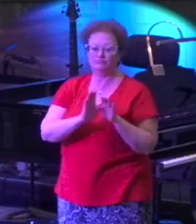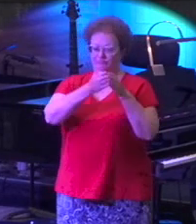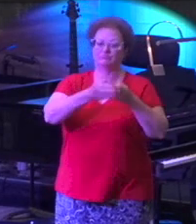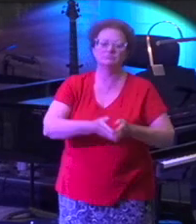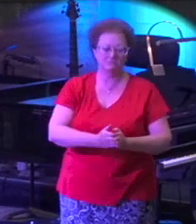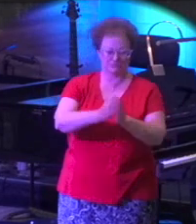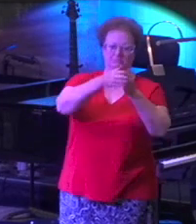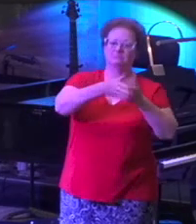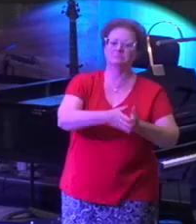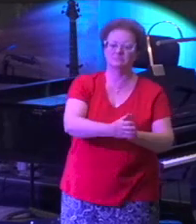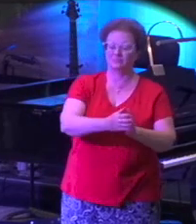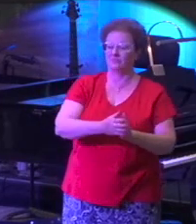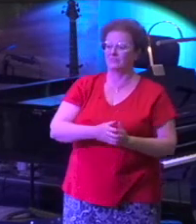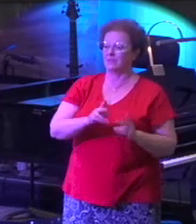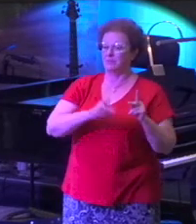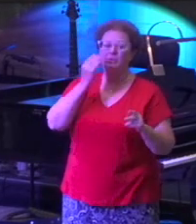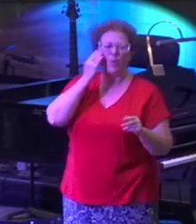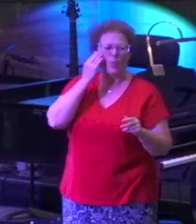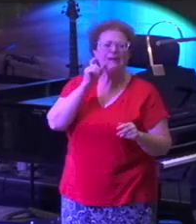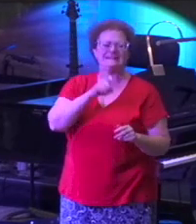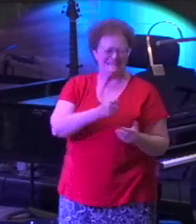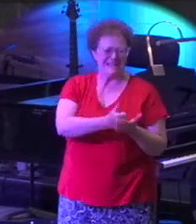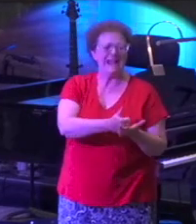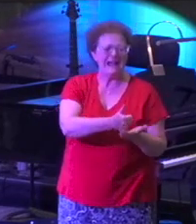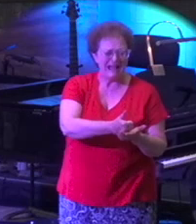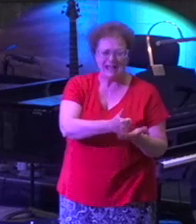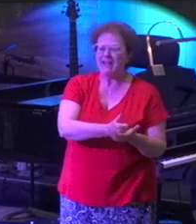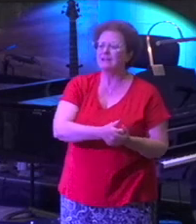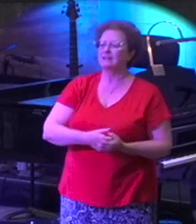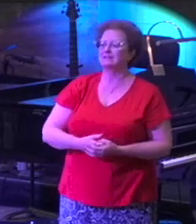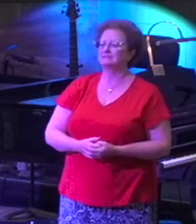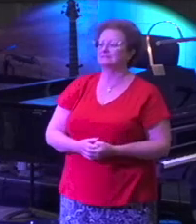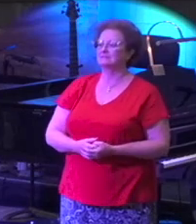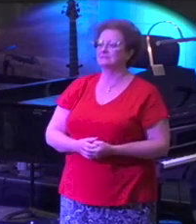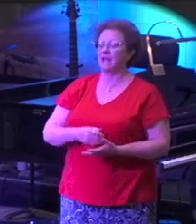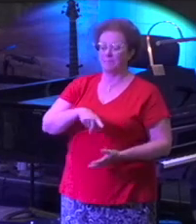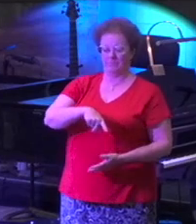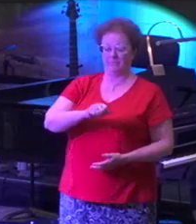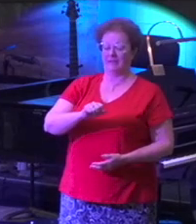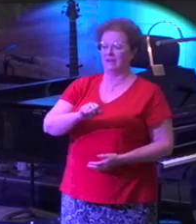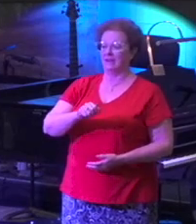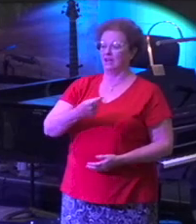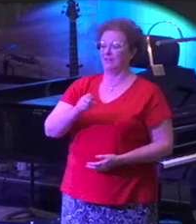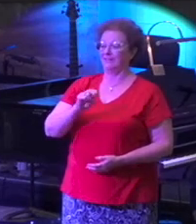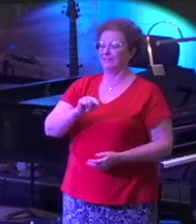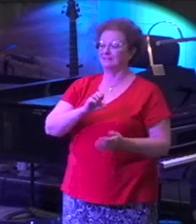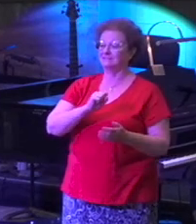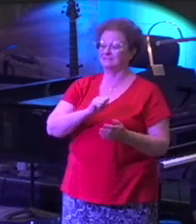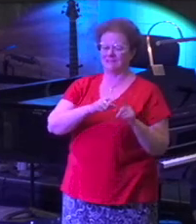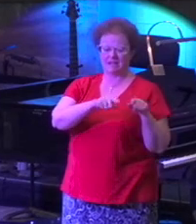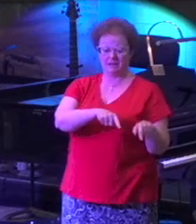needed help. And so here's the irony. The pagans start praying to their gods while